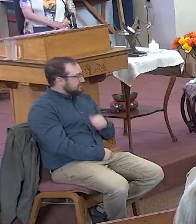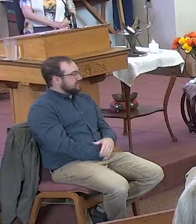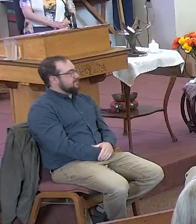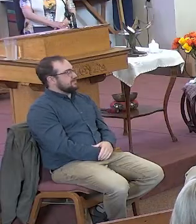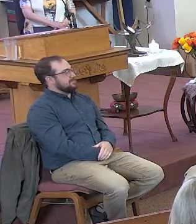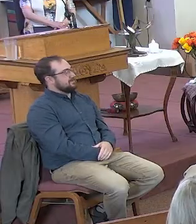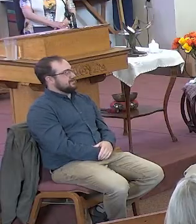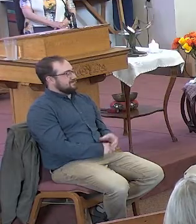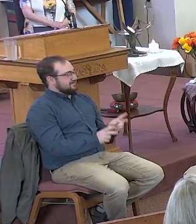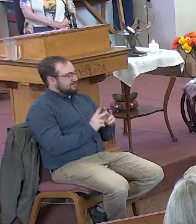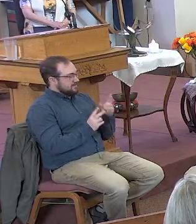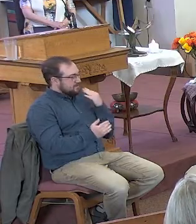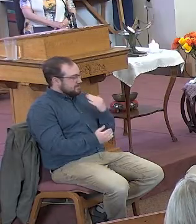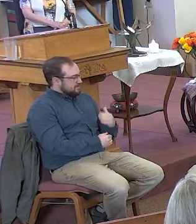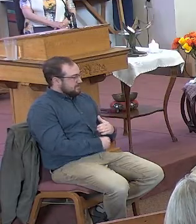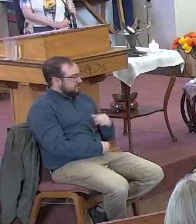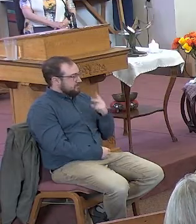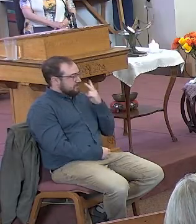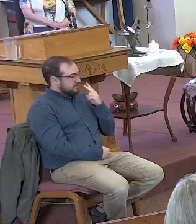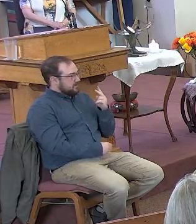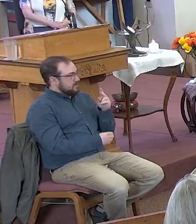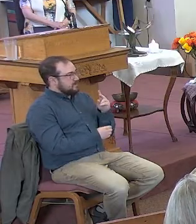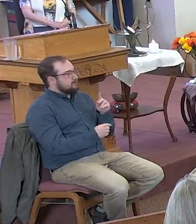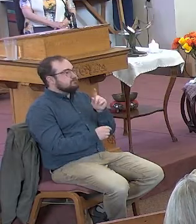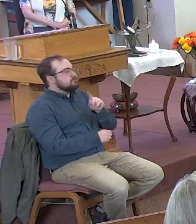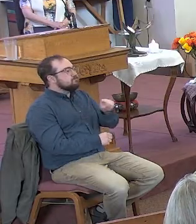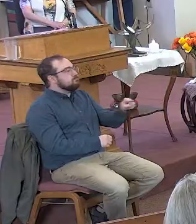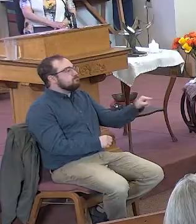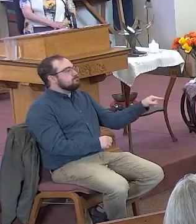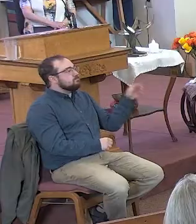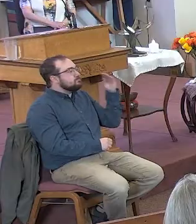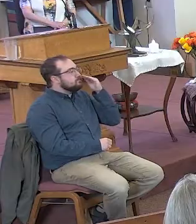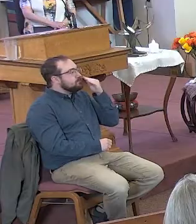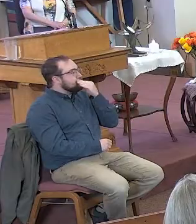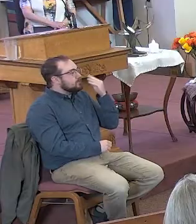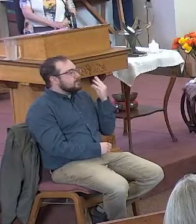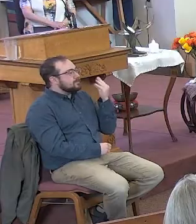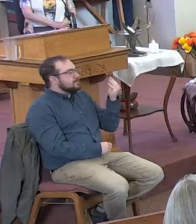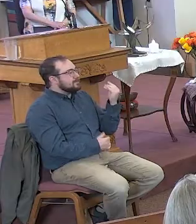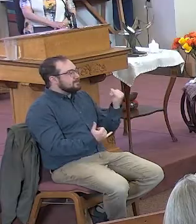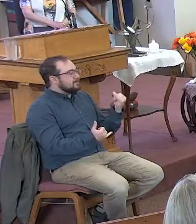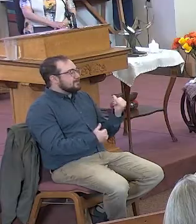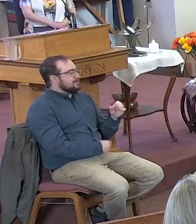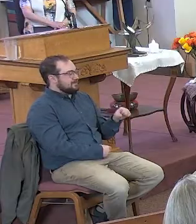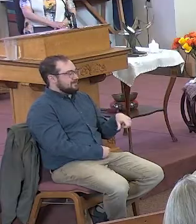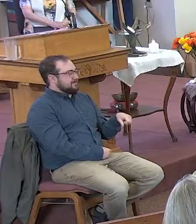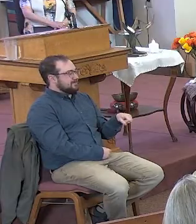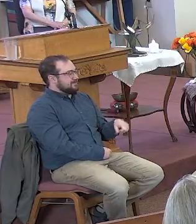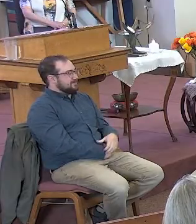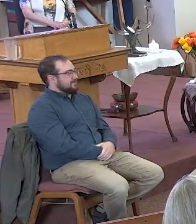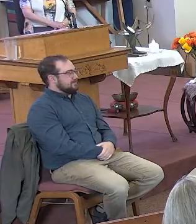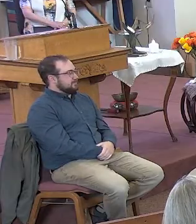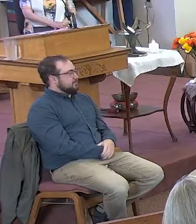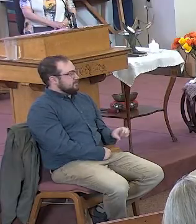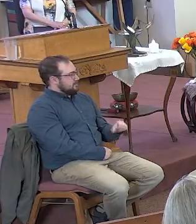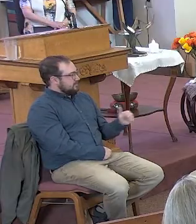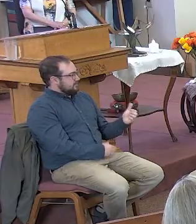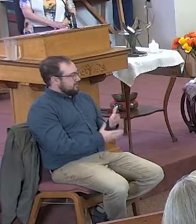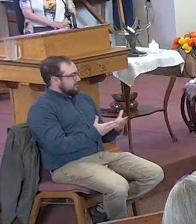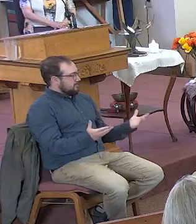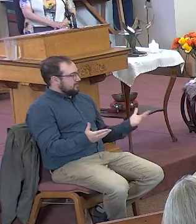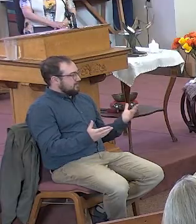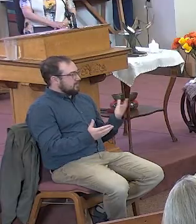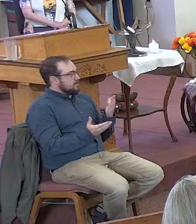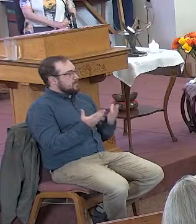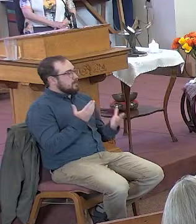Flowers! Very good. Do you guys see lots of flowers out today? Yeah, you do. Are there other things